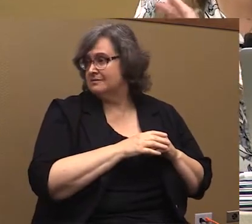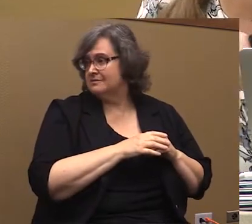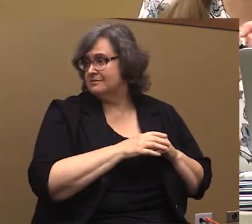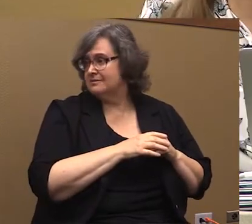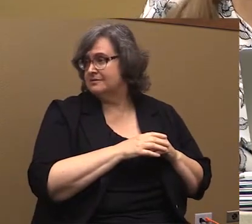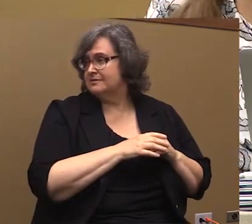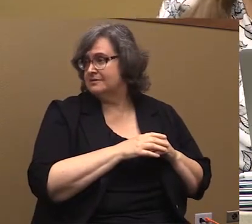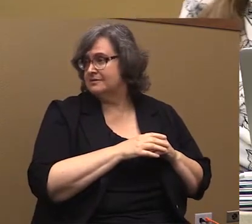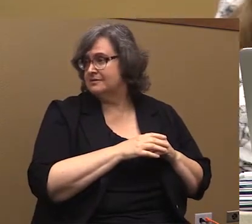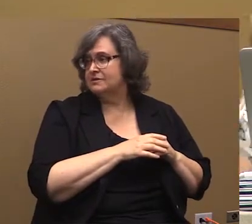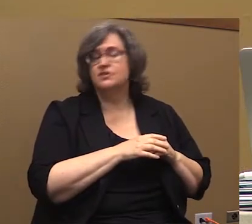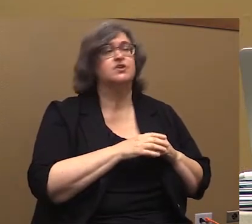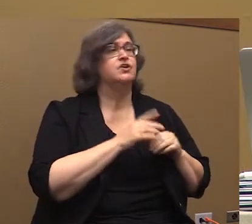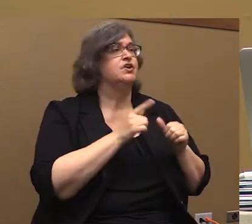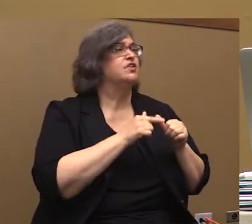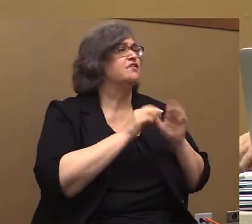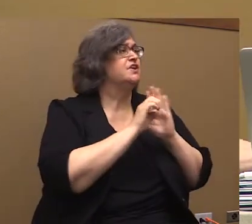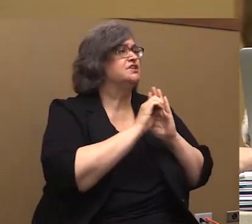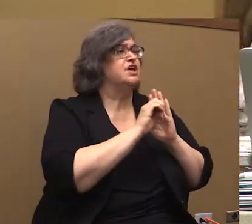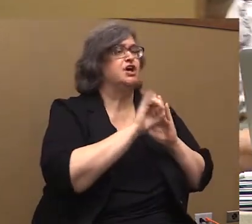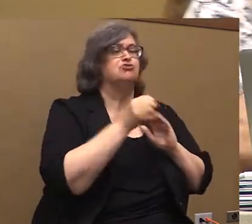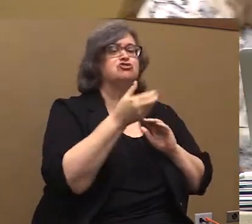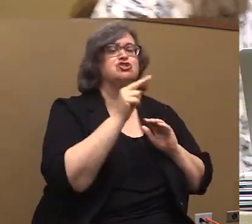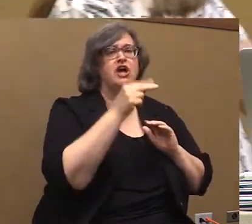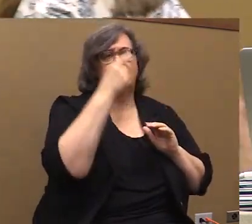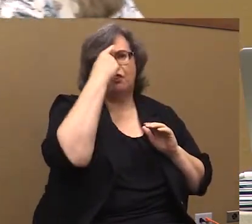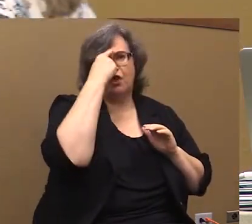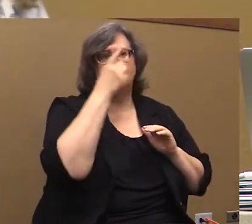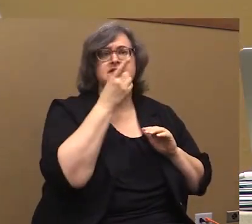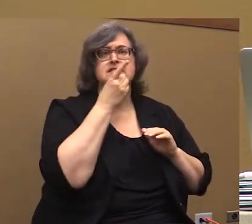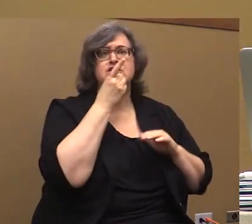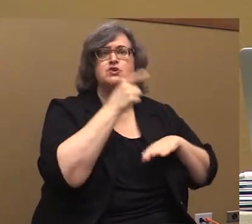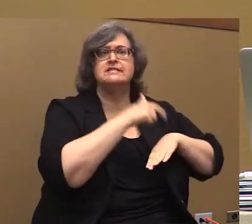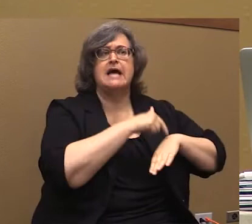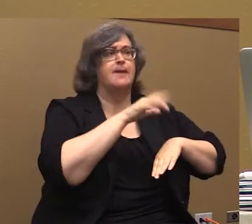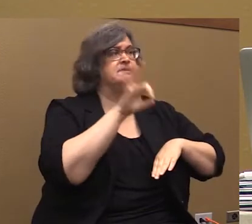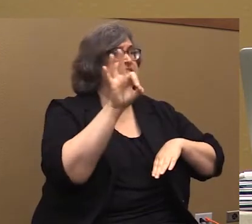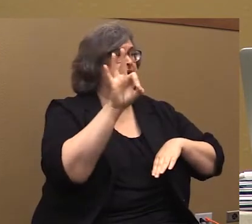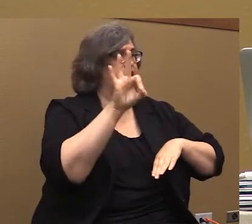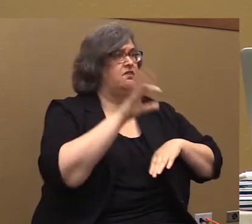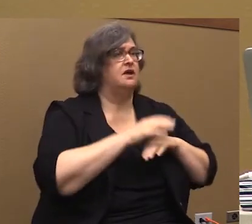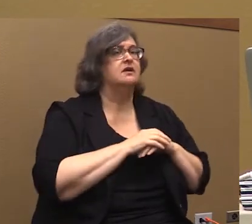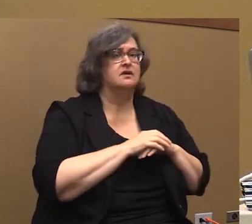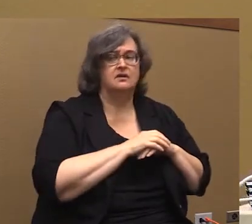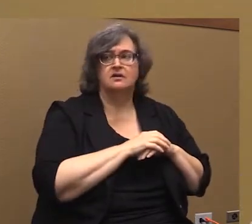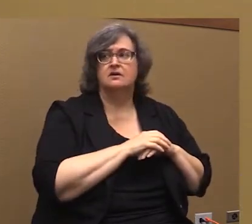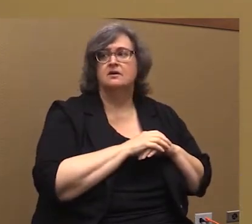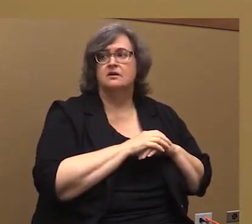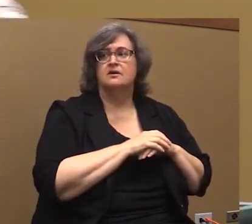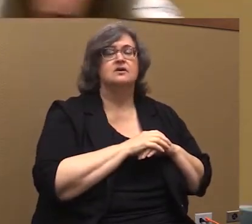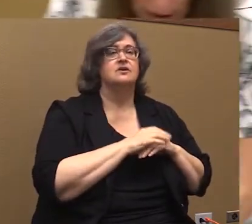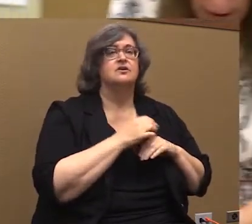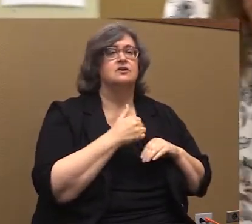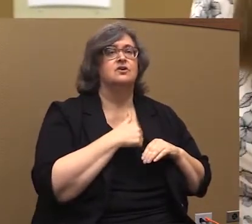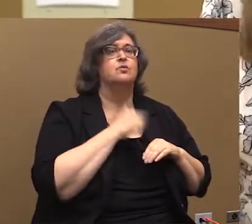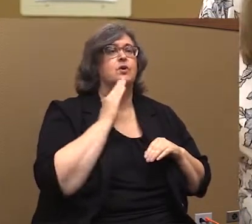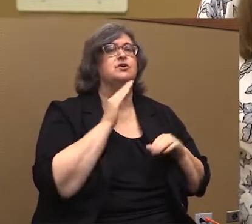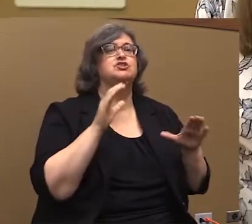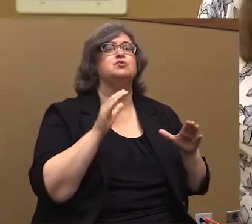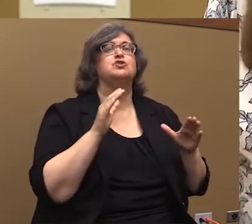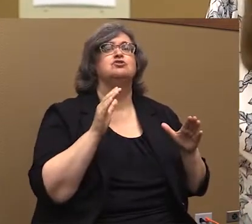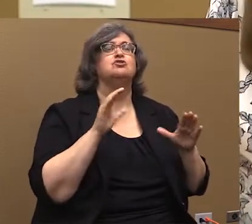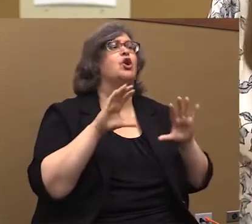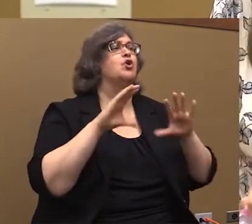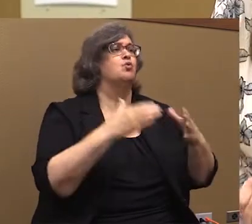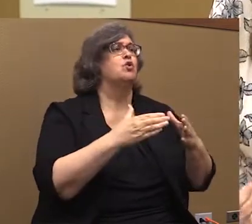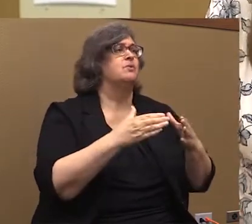state of mind or feeling is? So the first one is John thought dinner is